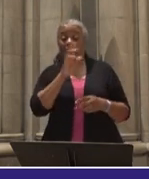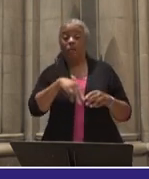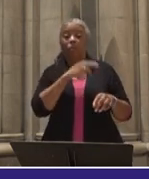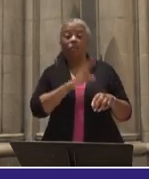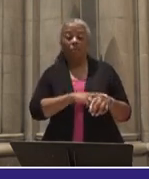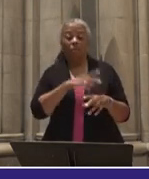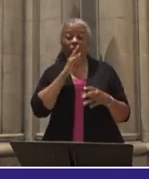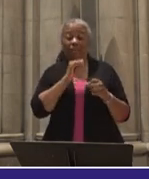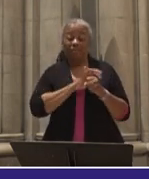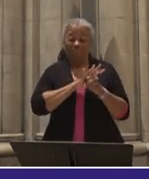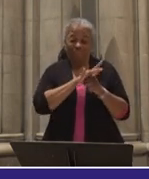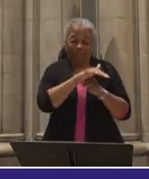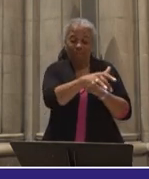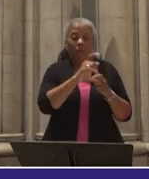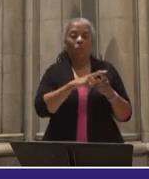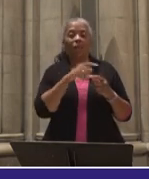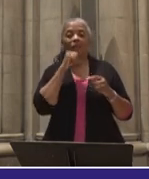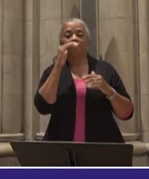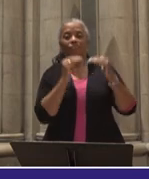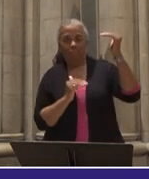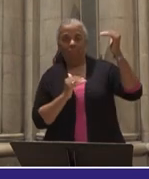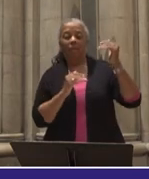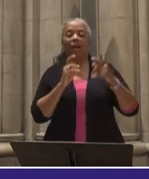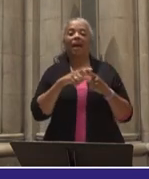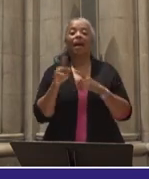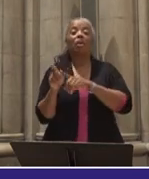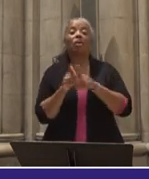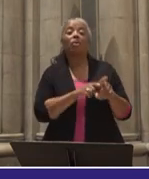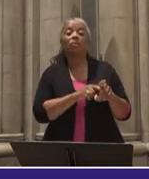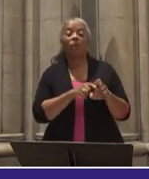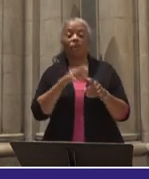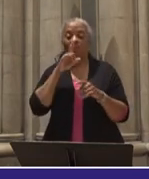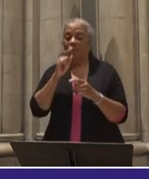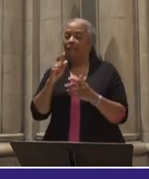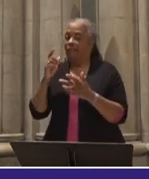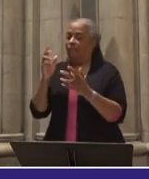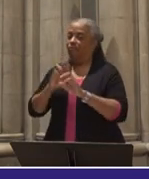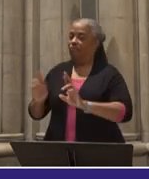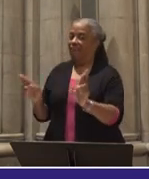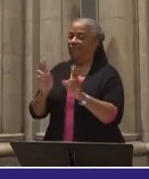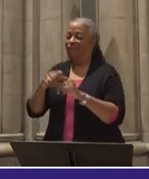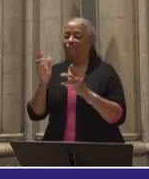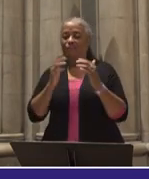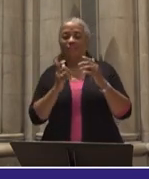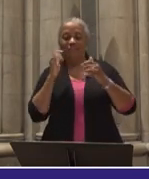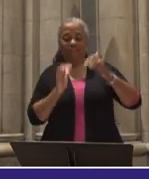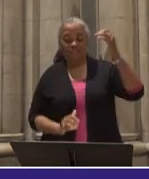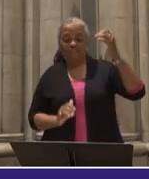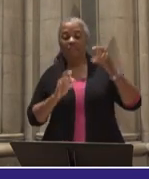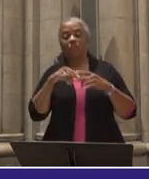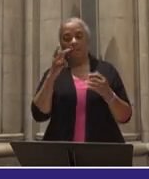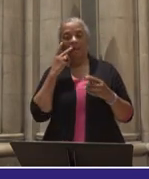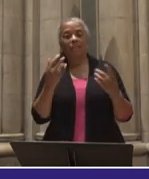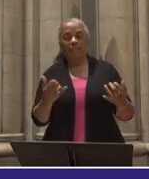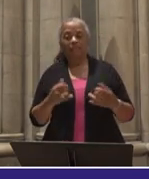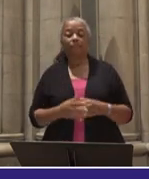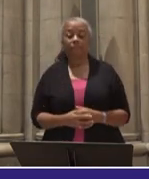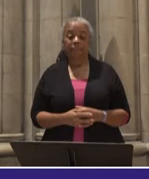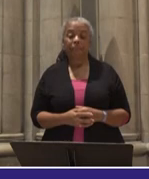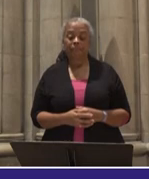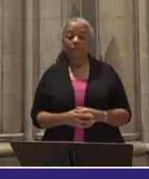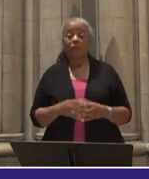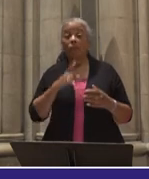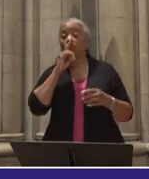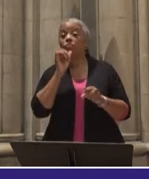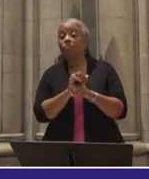with disparities and thus ripe for the divisions we now see. And so it is. The